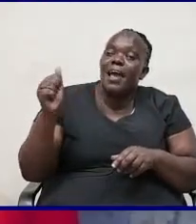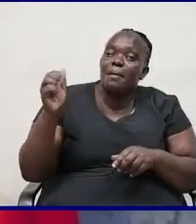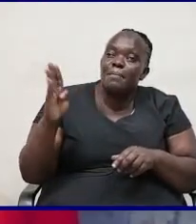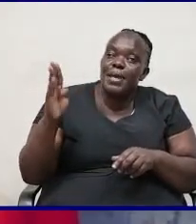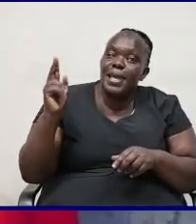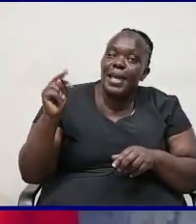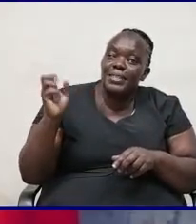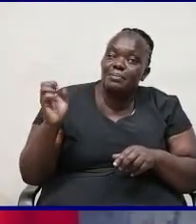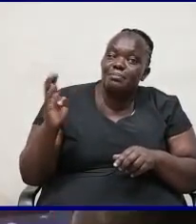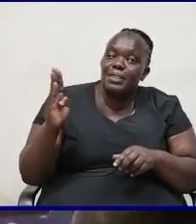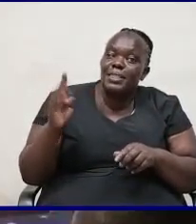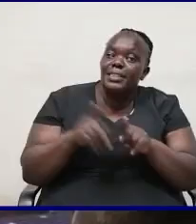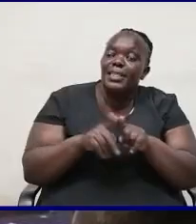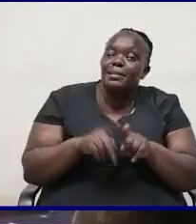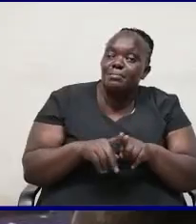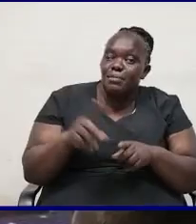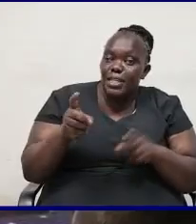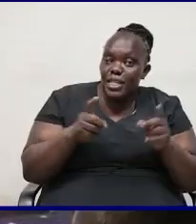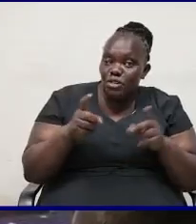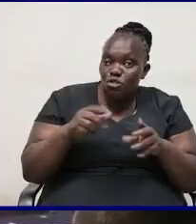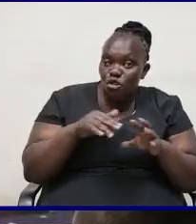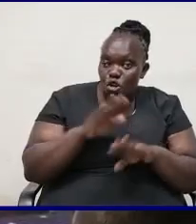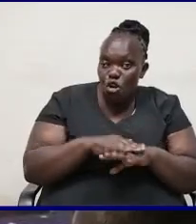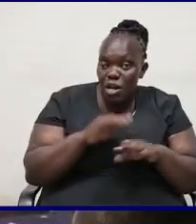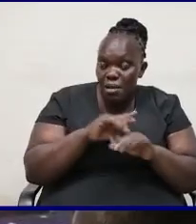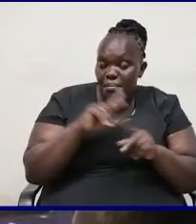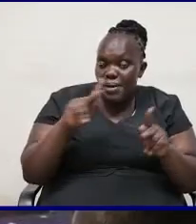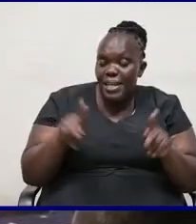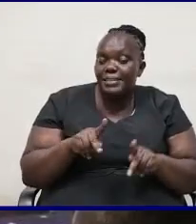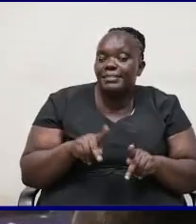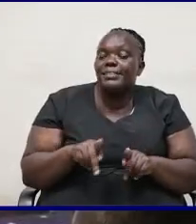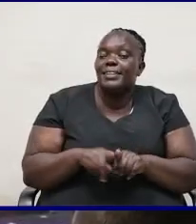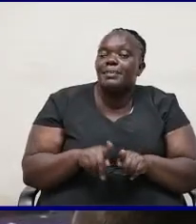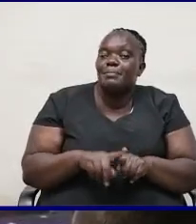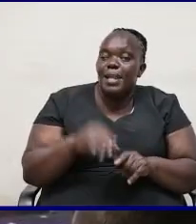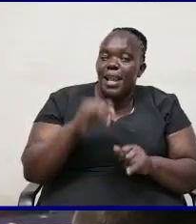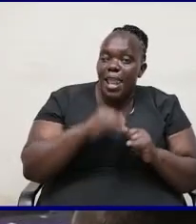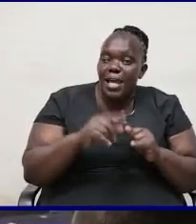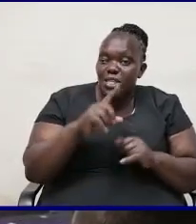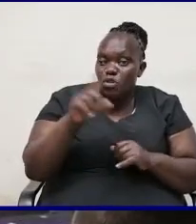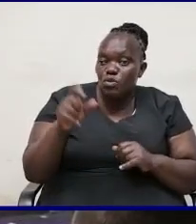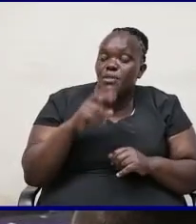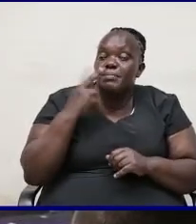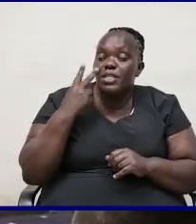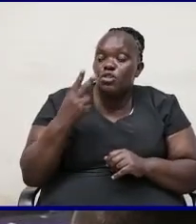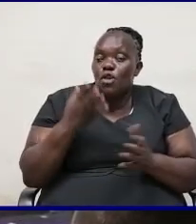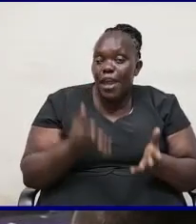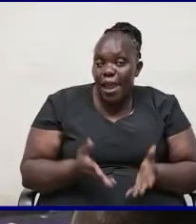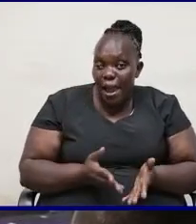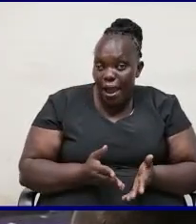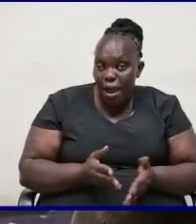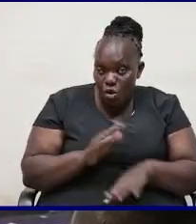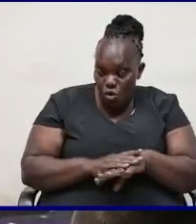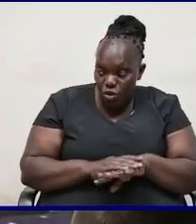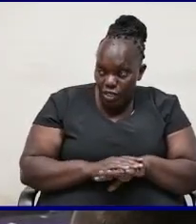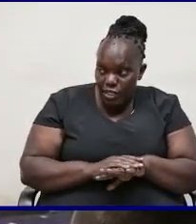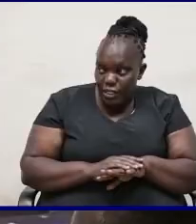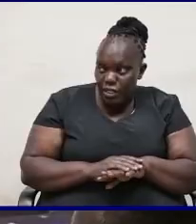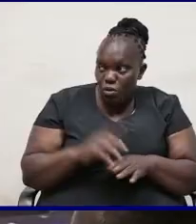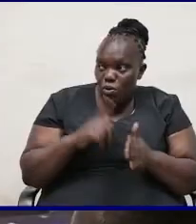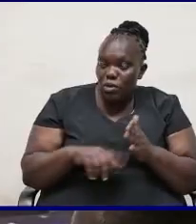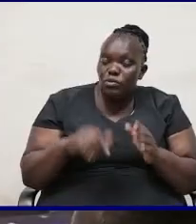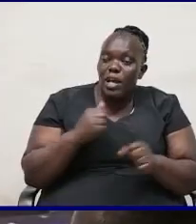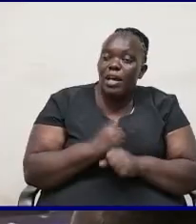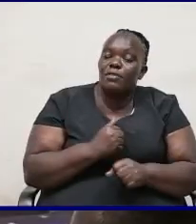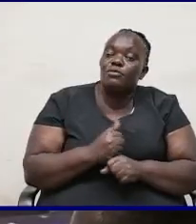Airbnb, where I'd say that the regulations are already on place. Yes. But I think the last question I saw here was on what we